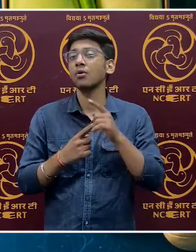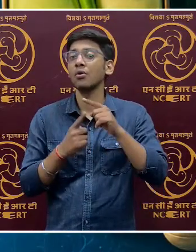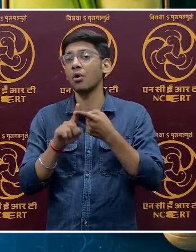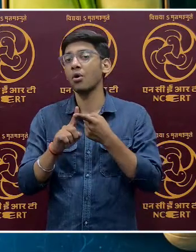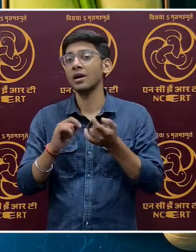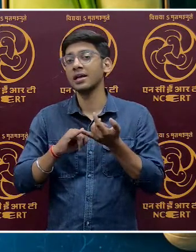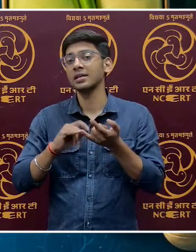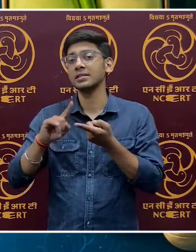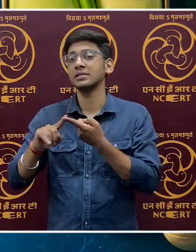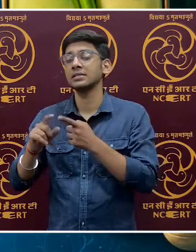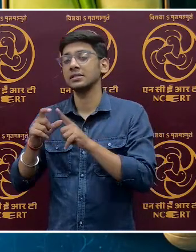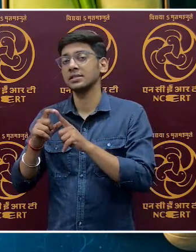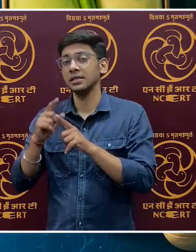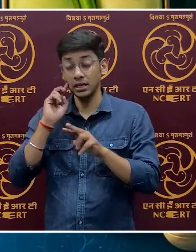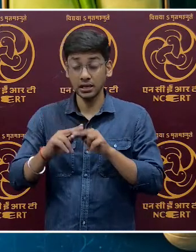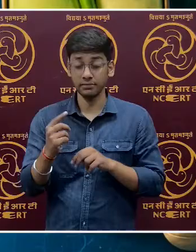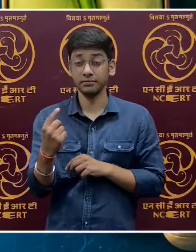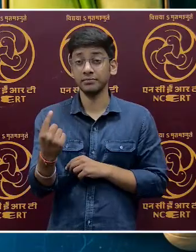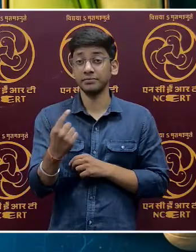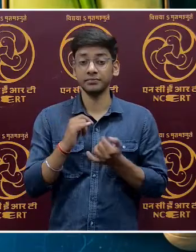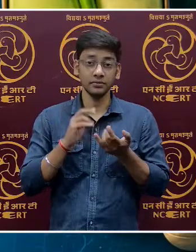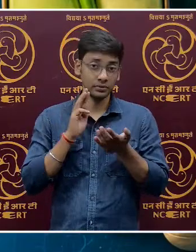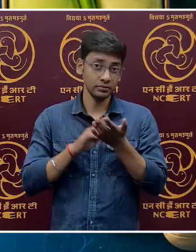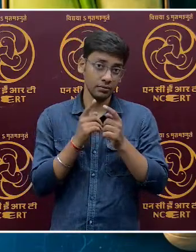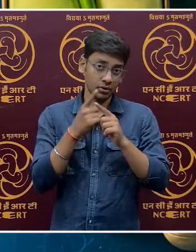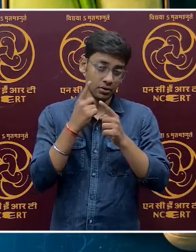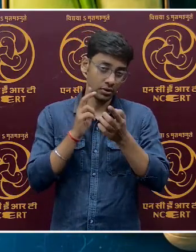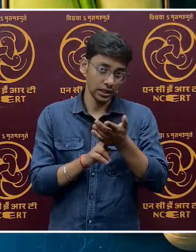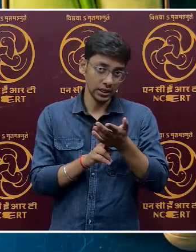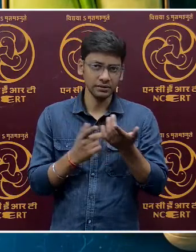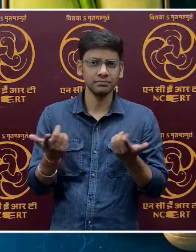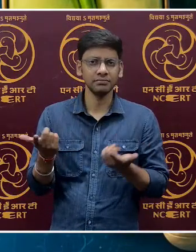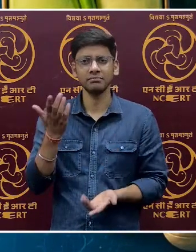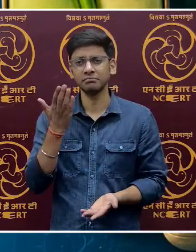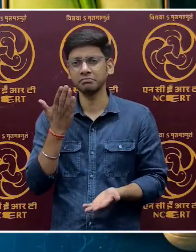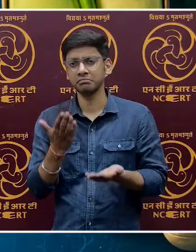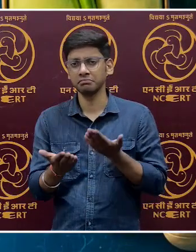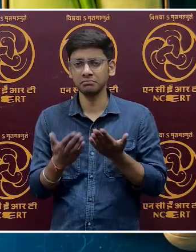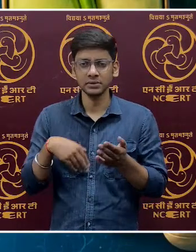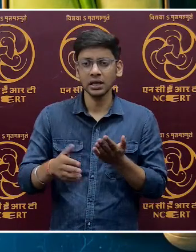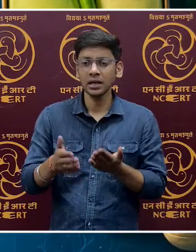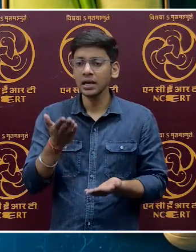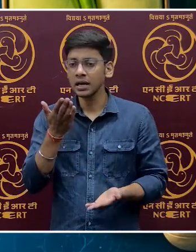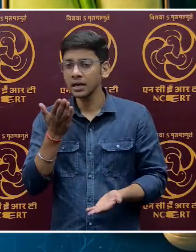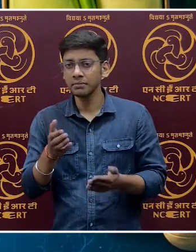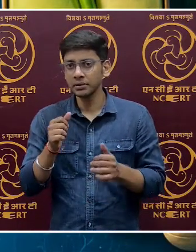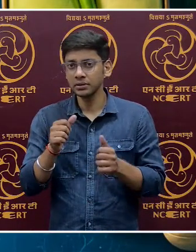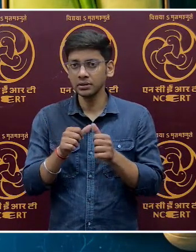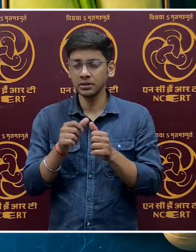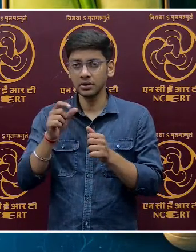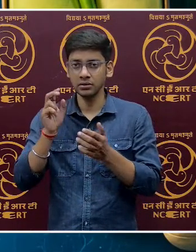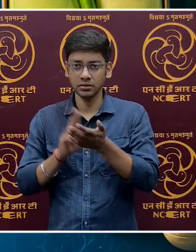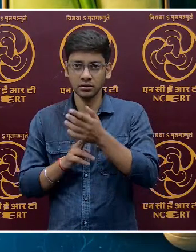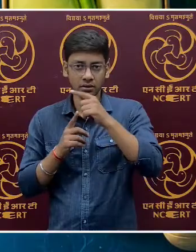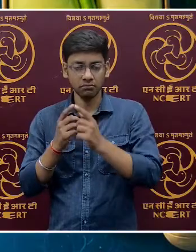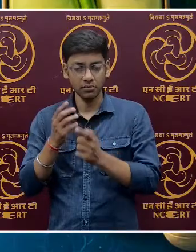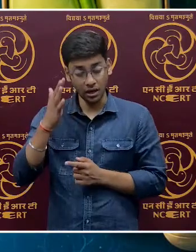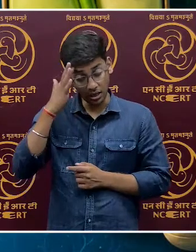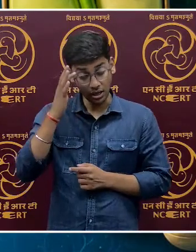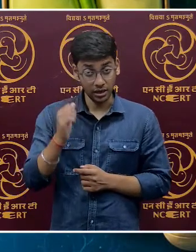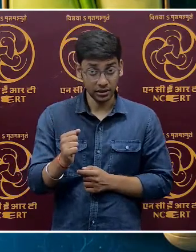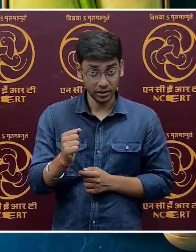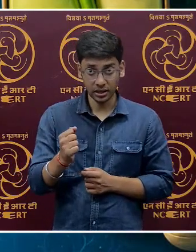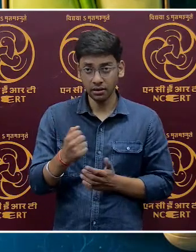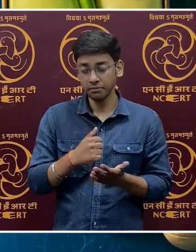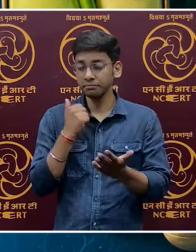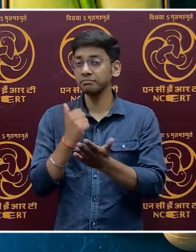best feature of this set of simulation will be there, whensoever we are doing a comparative account, it's a very well known feature that we should